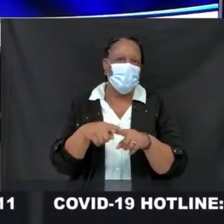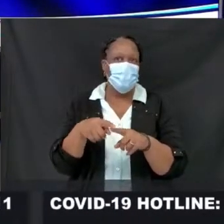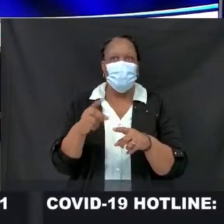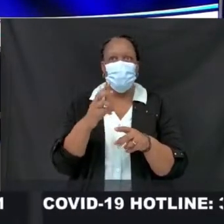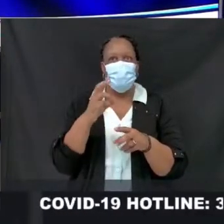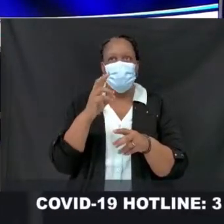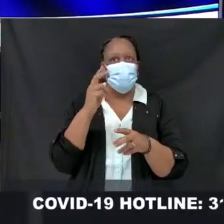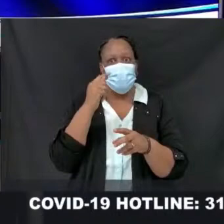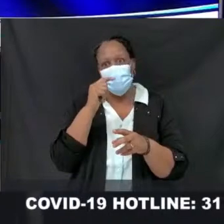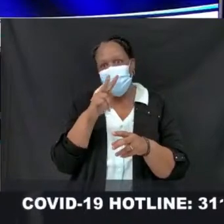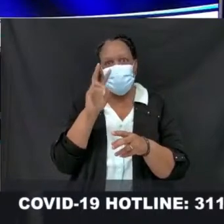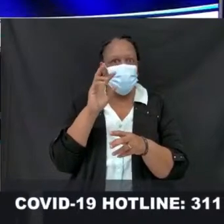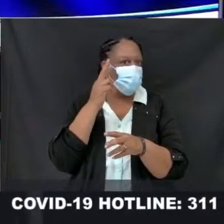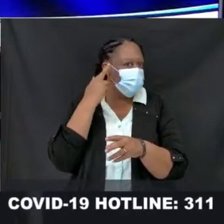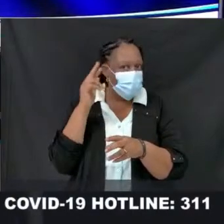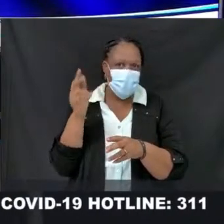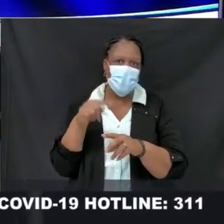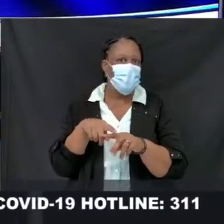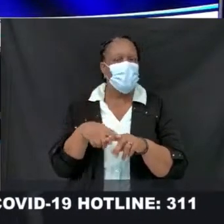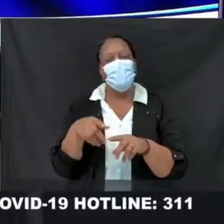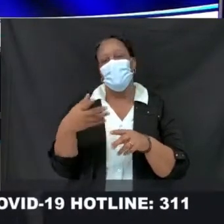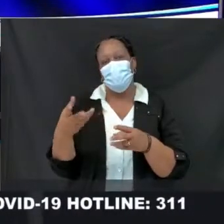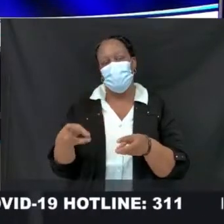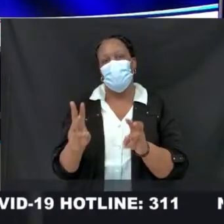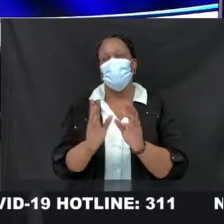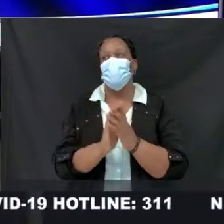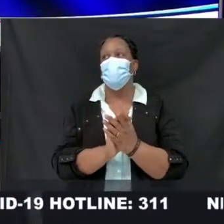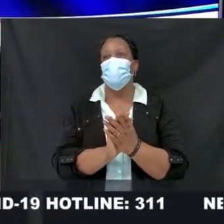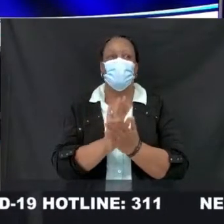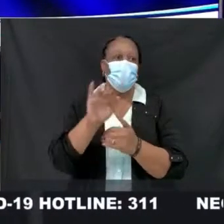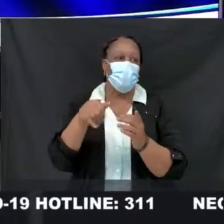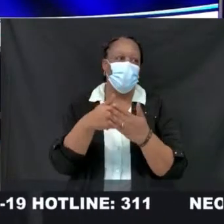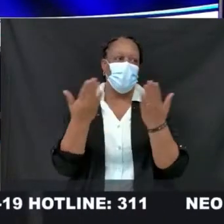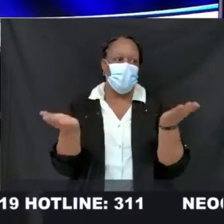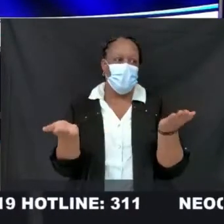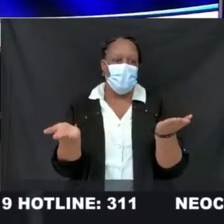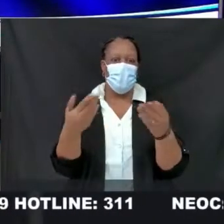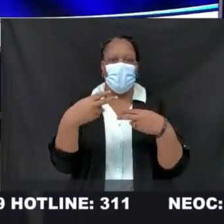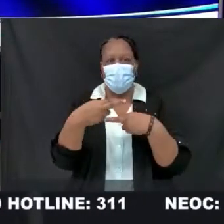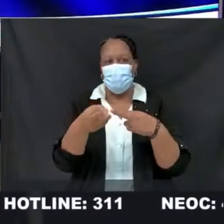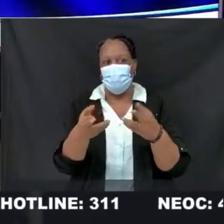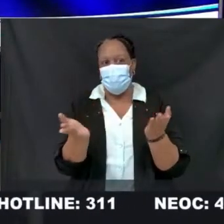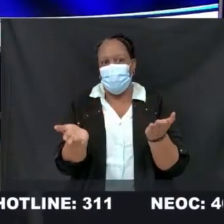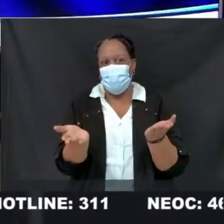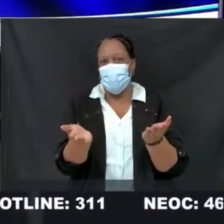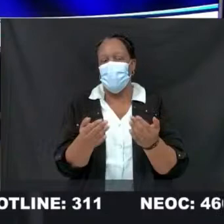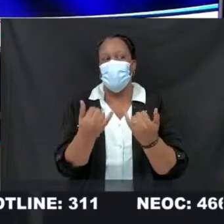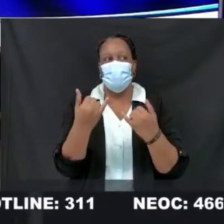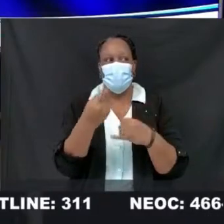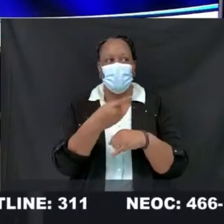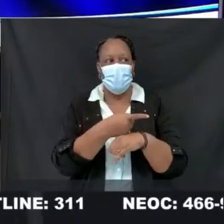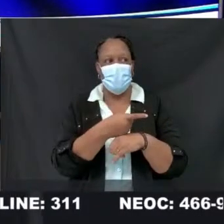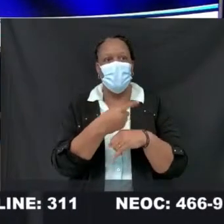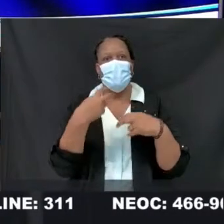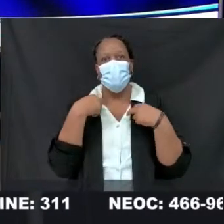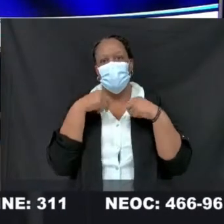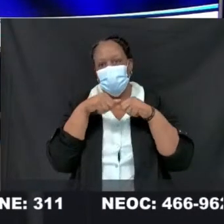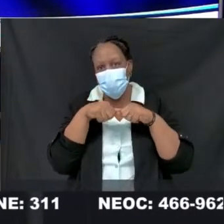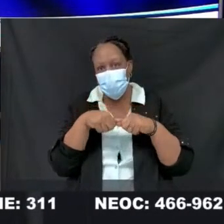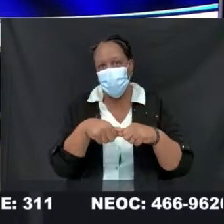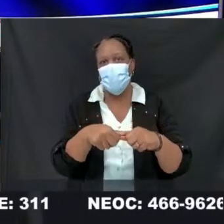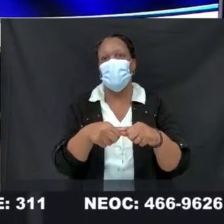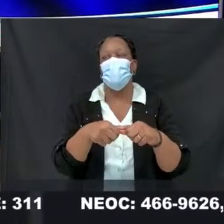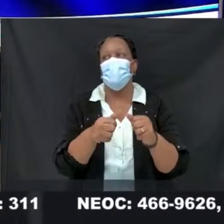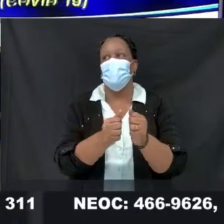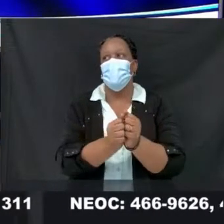platforms, and to those of you who are here present with us. Today we will continue with